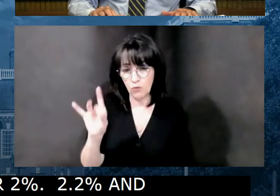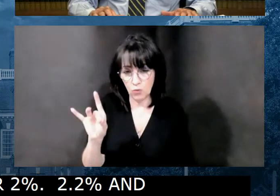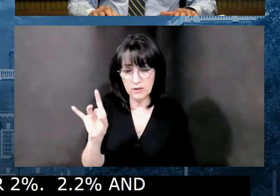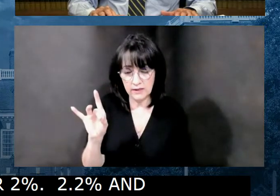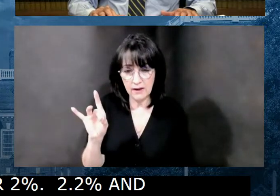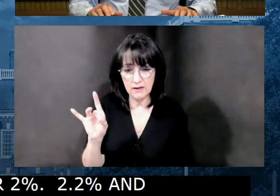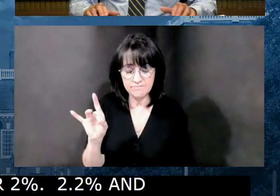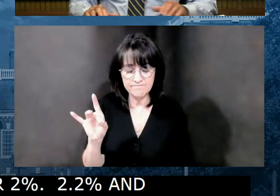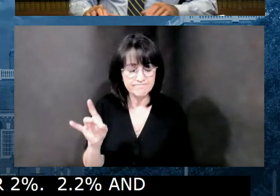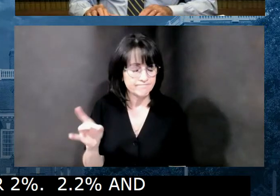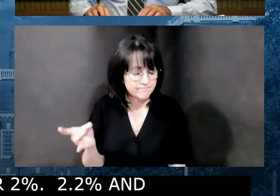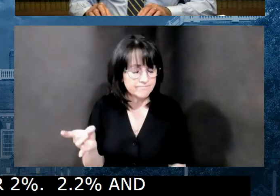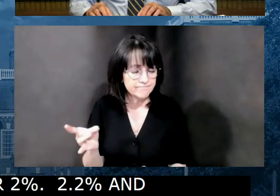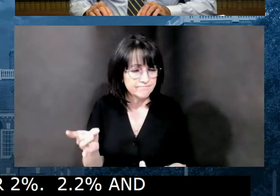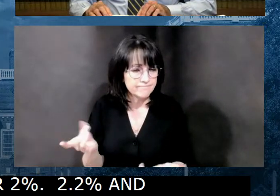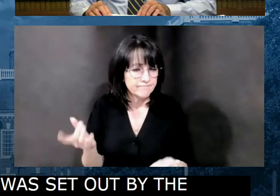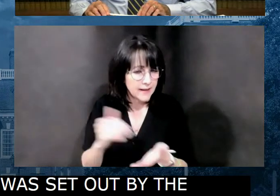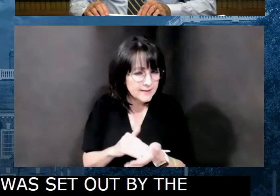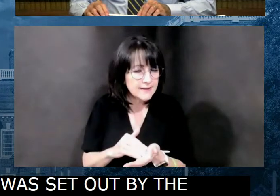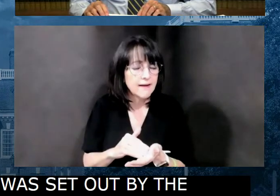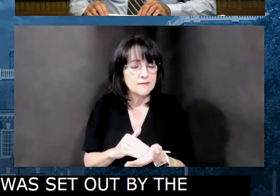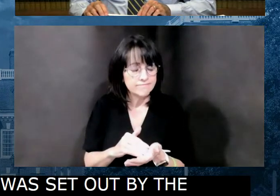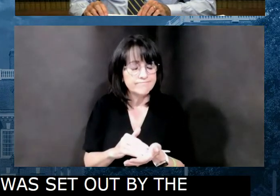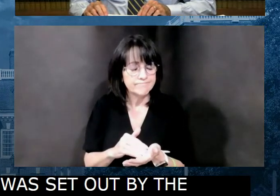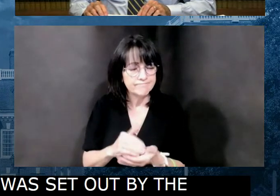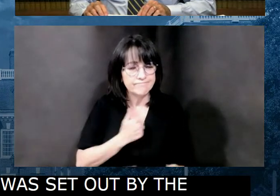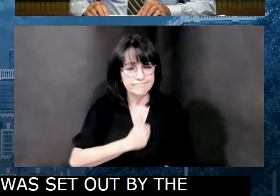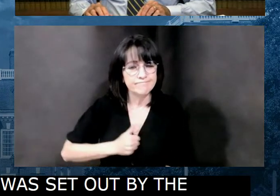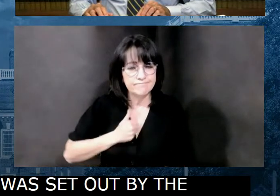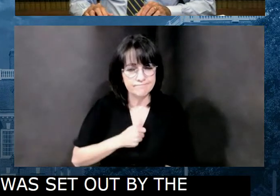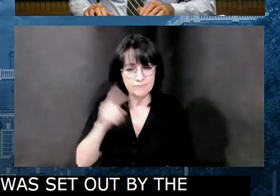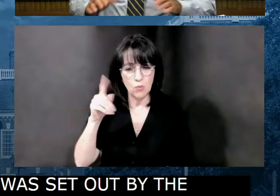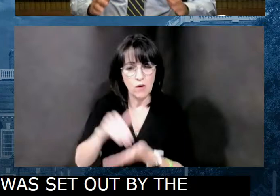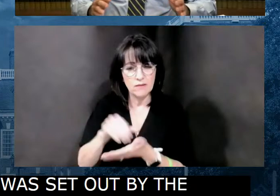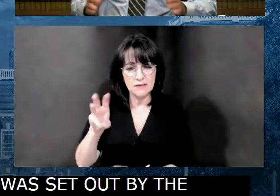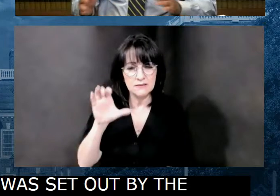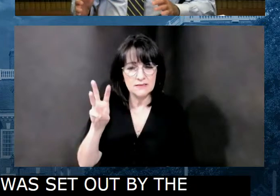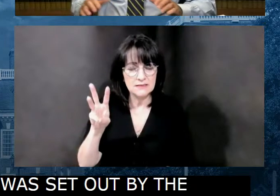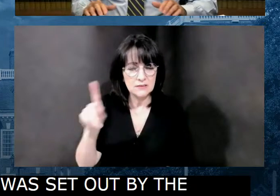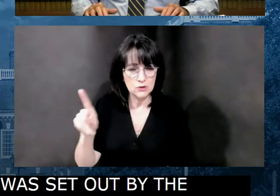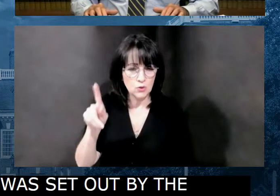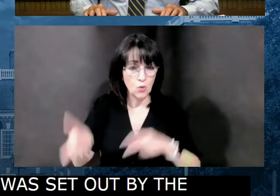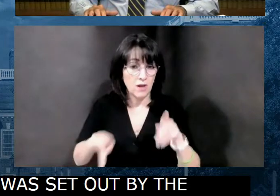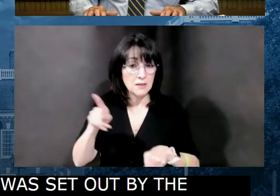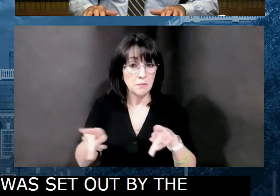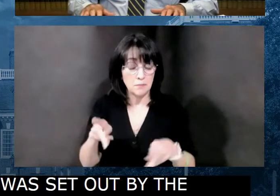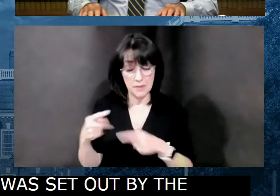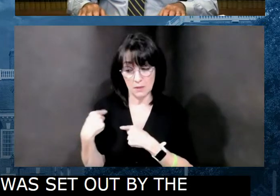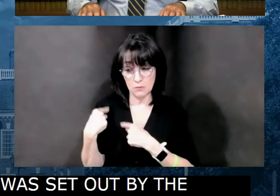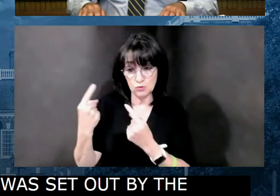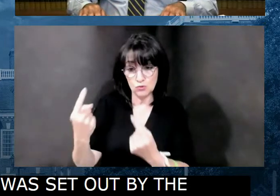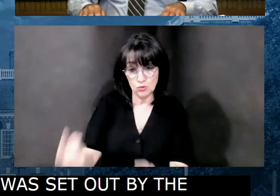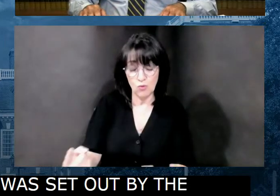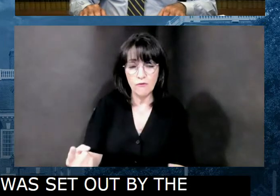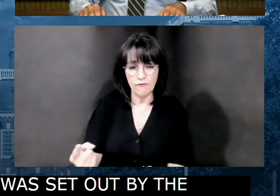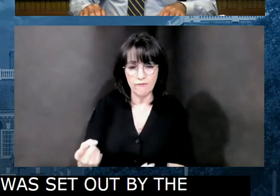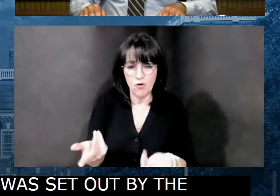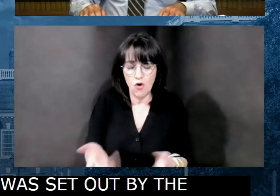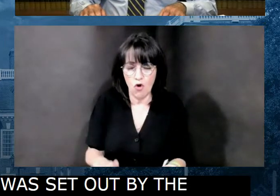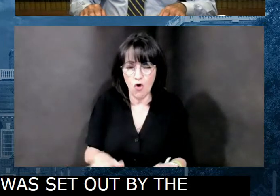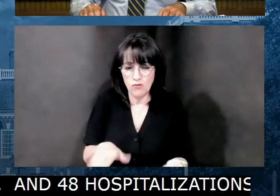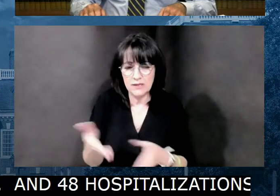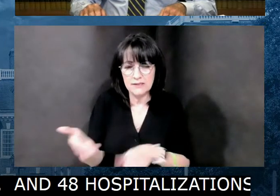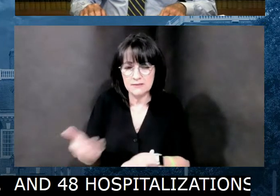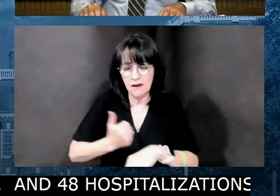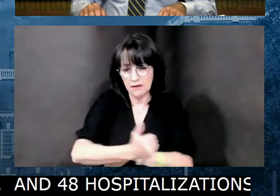1,661 precious lives that were lost to COVID-19. These data and data like these across the country and